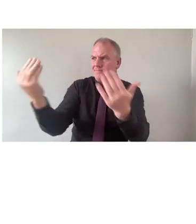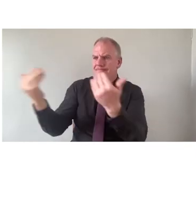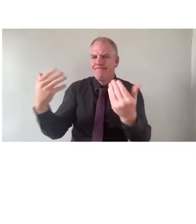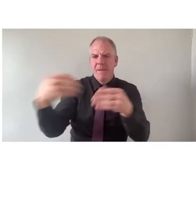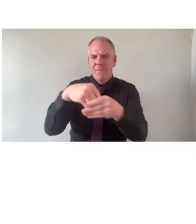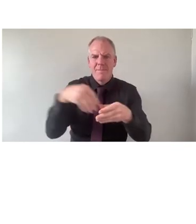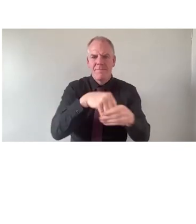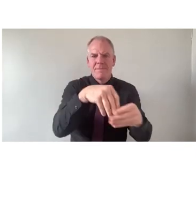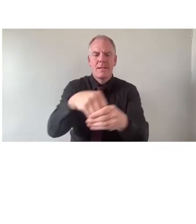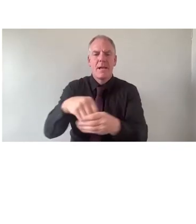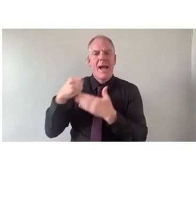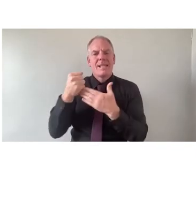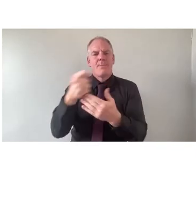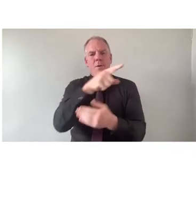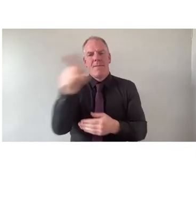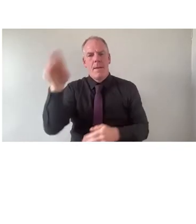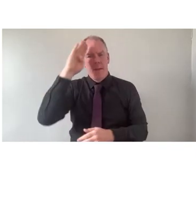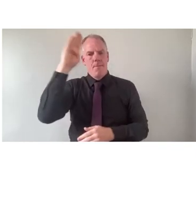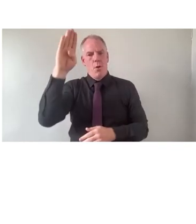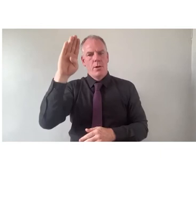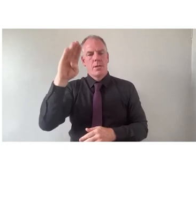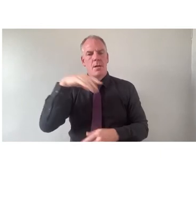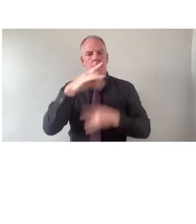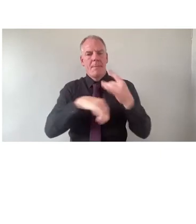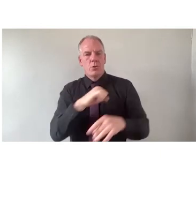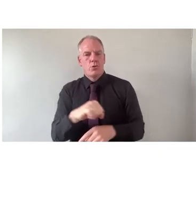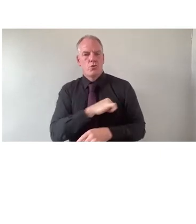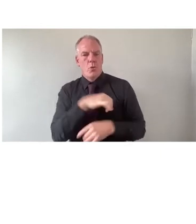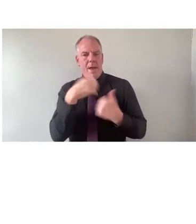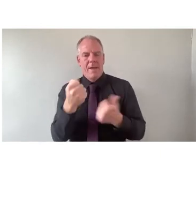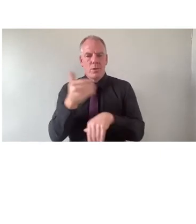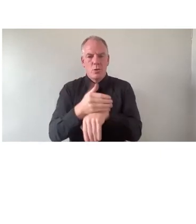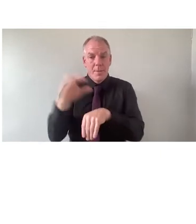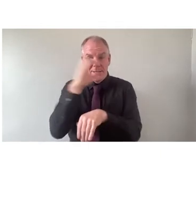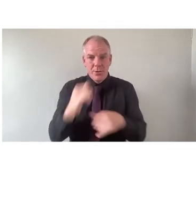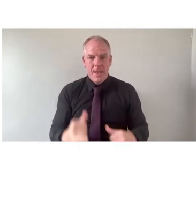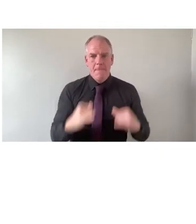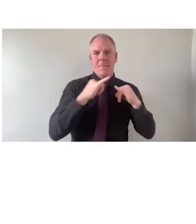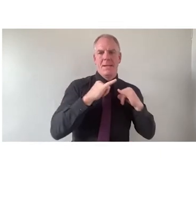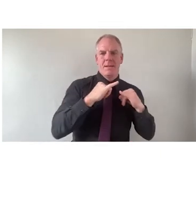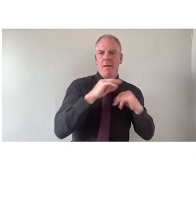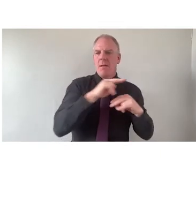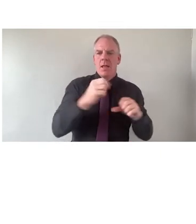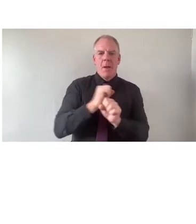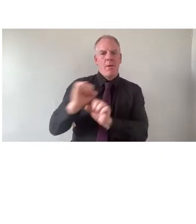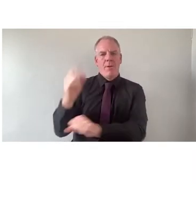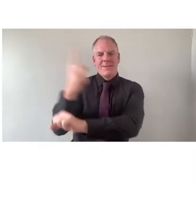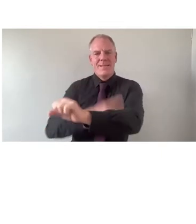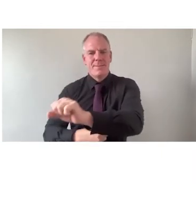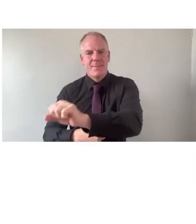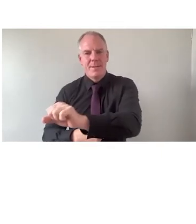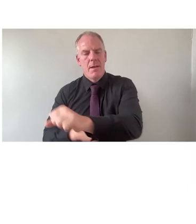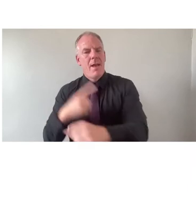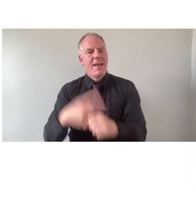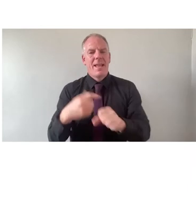and supporting employers and to actually keep the focus upon a job seeker's ability rather than anything else. So again, it circles back to this human